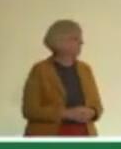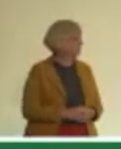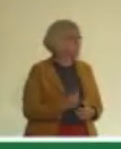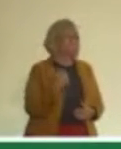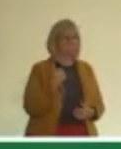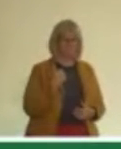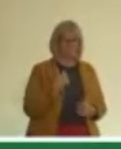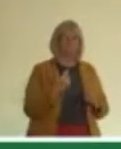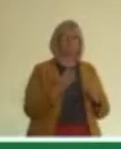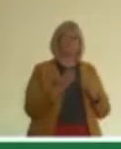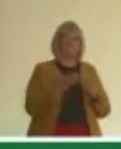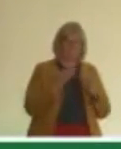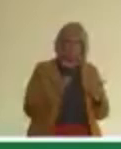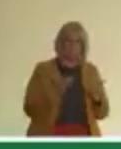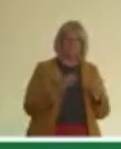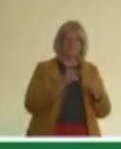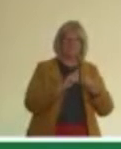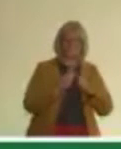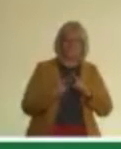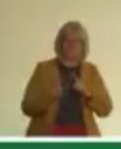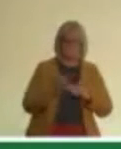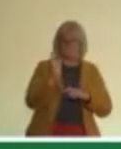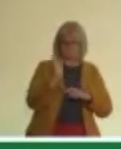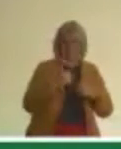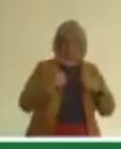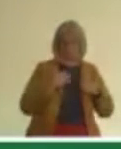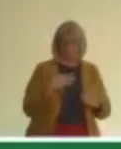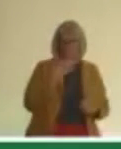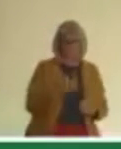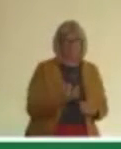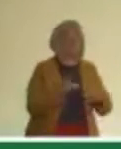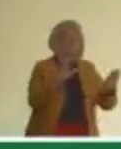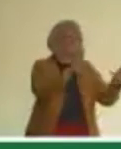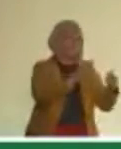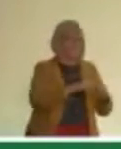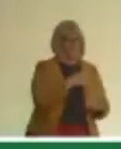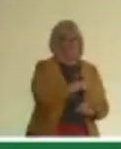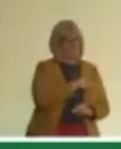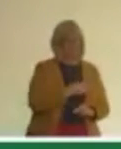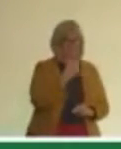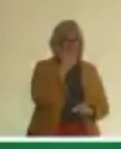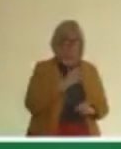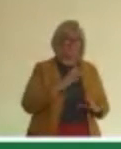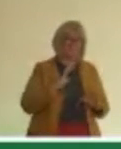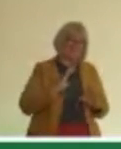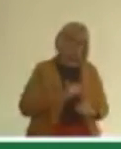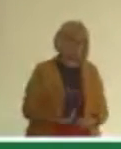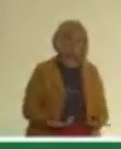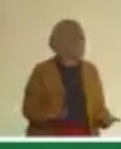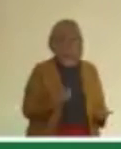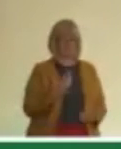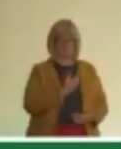Equalities and Diversity spokesperson. If I'm being honest, conference, it can be exhausting simply existing as a marginalised